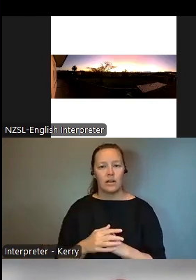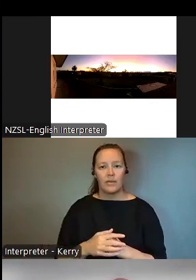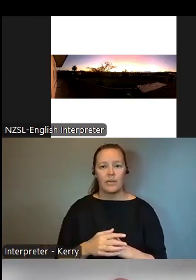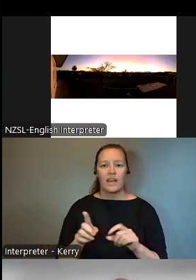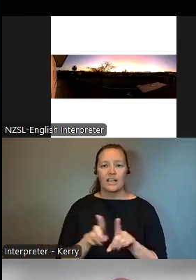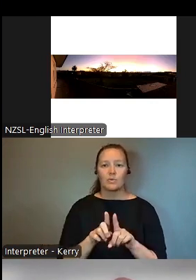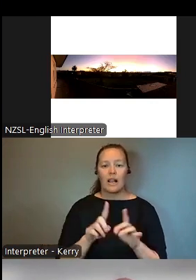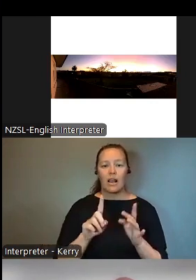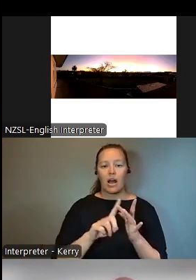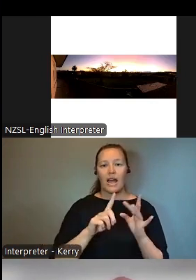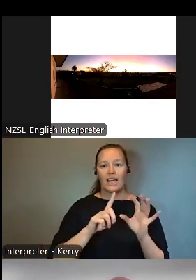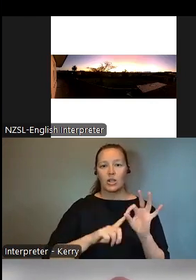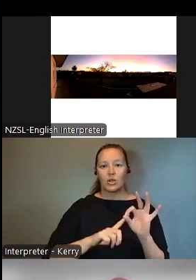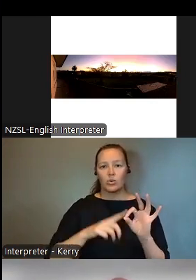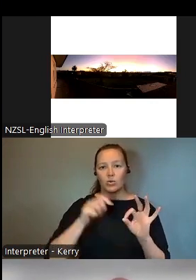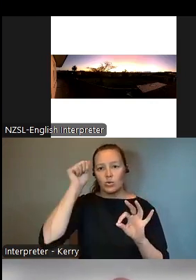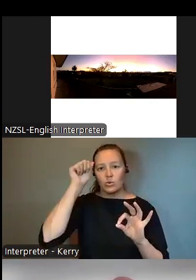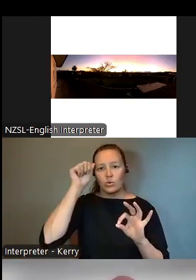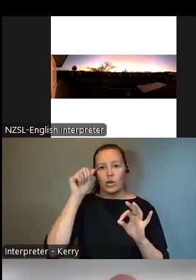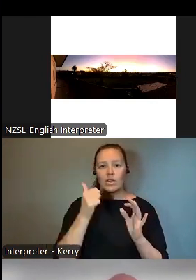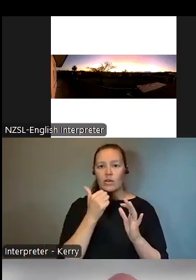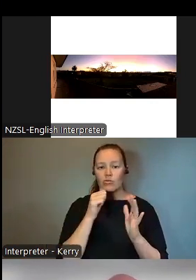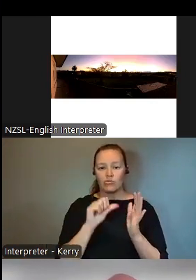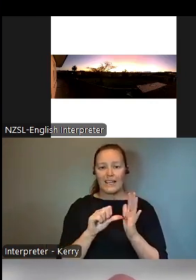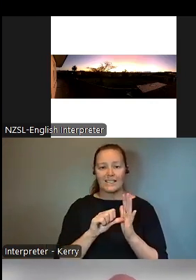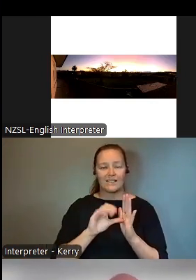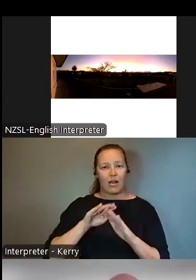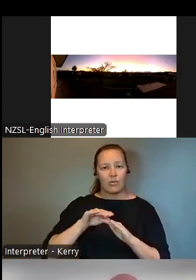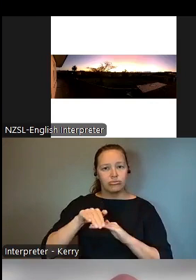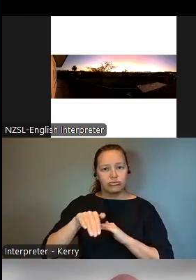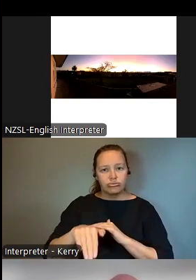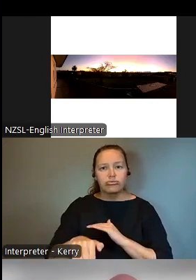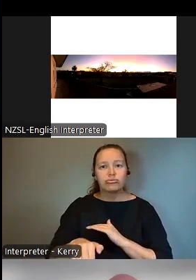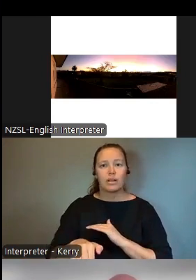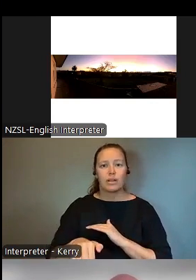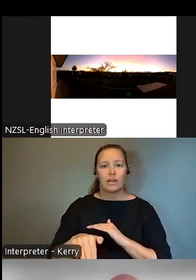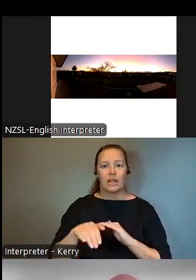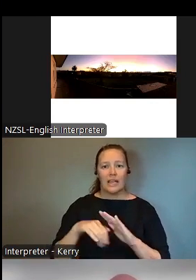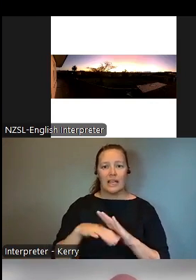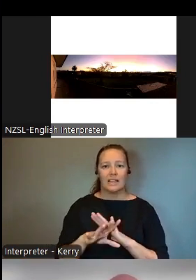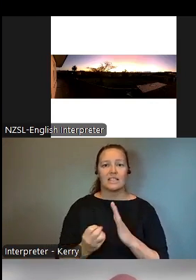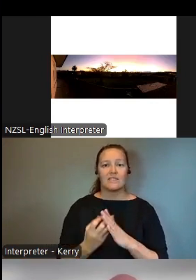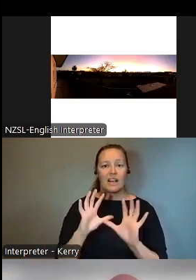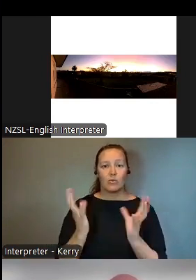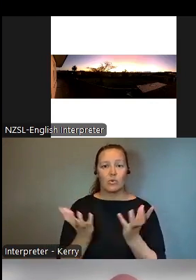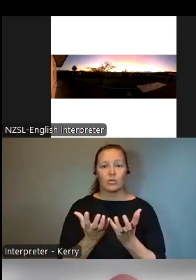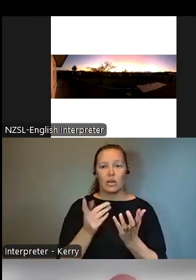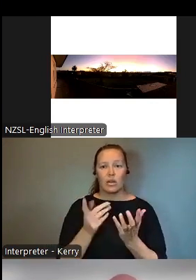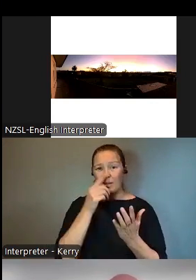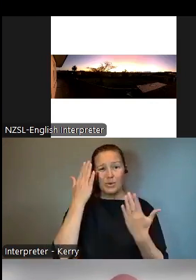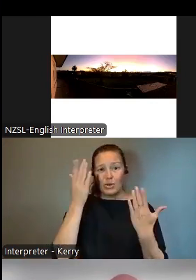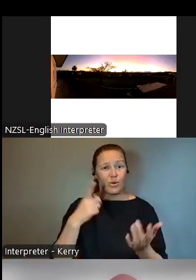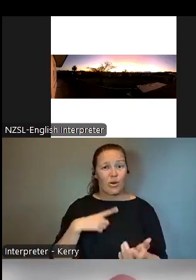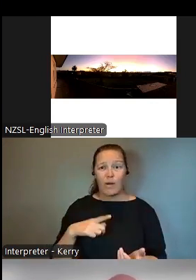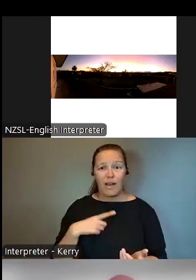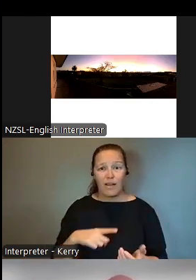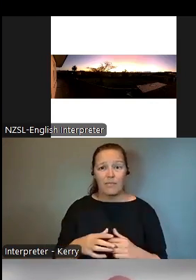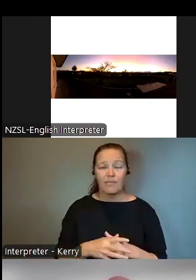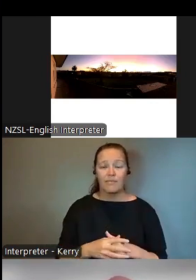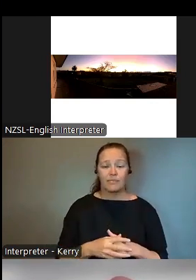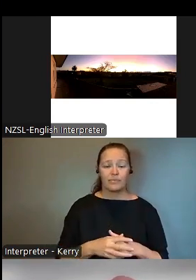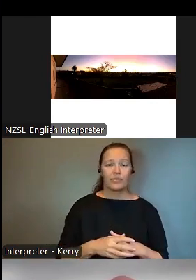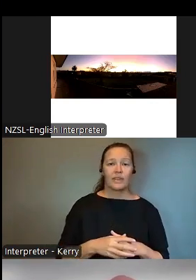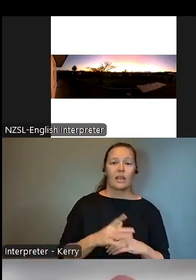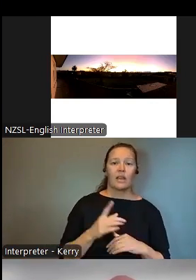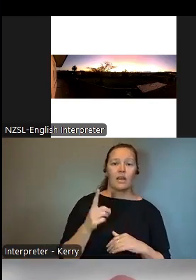rates falling for the first time in decades across the developed world. Nobody really knows why that is. But the